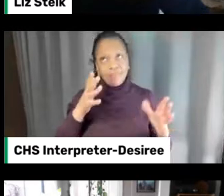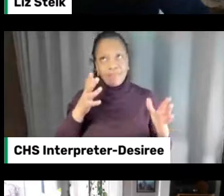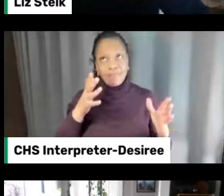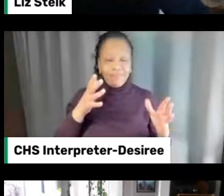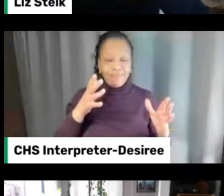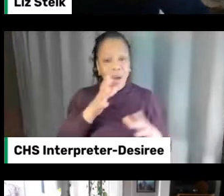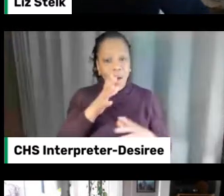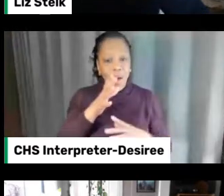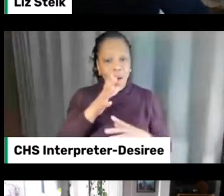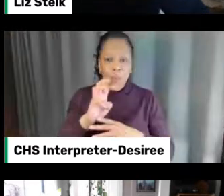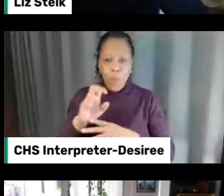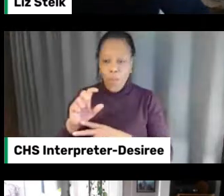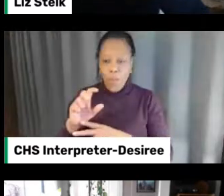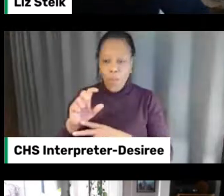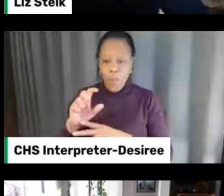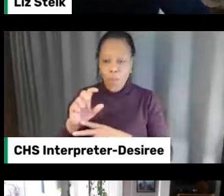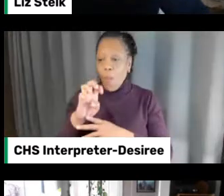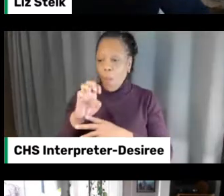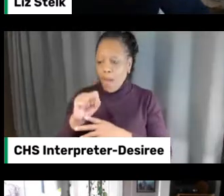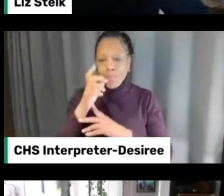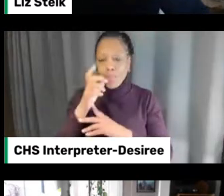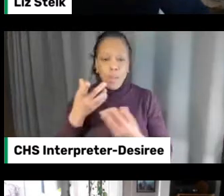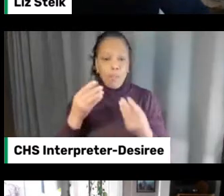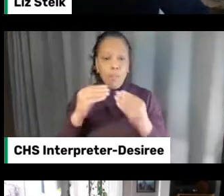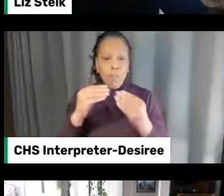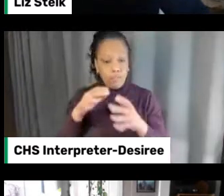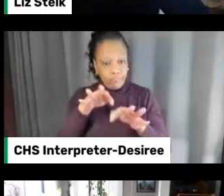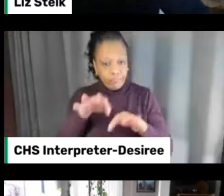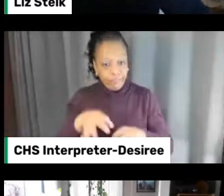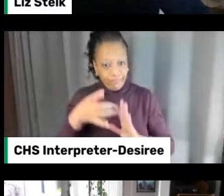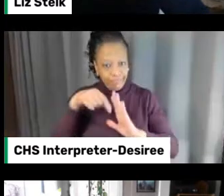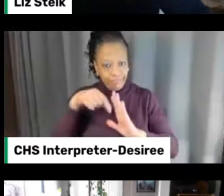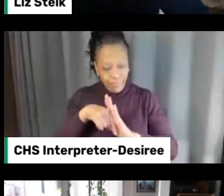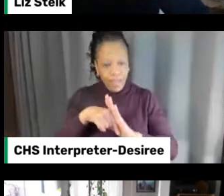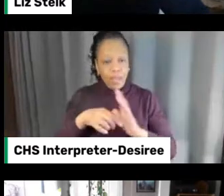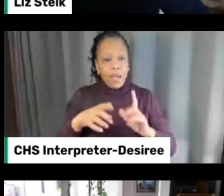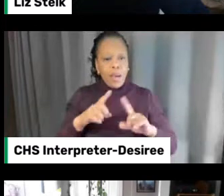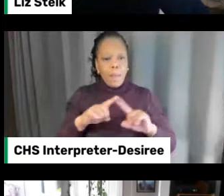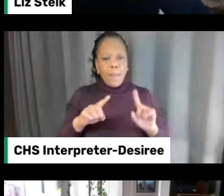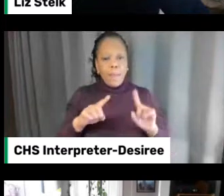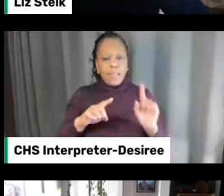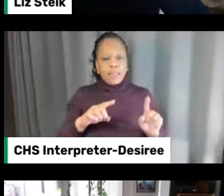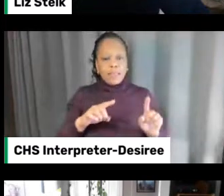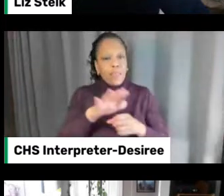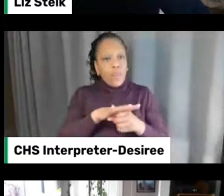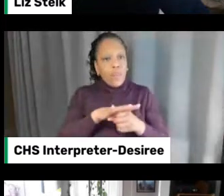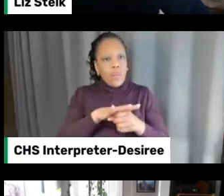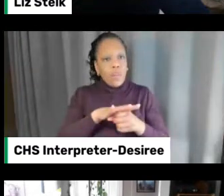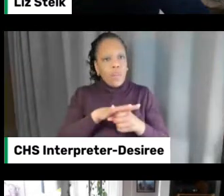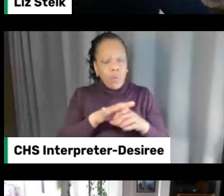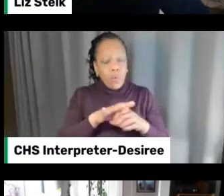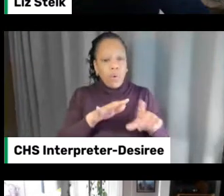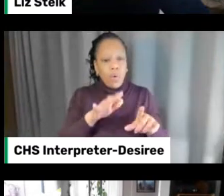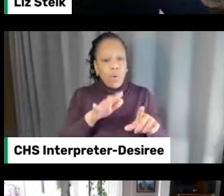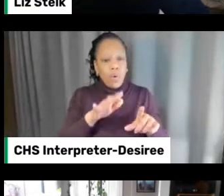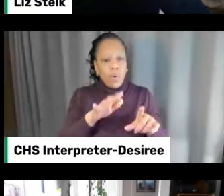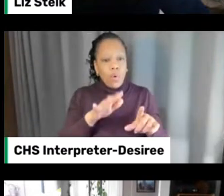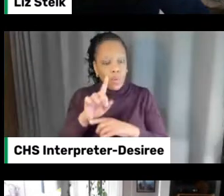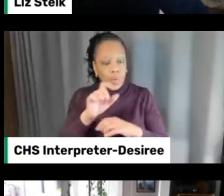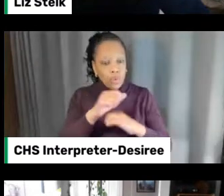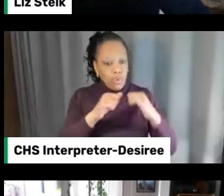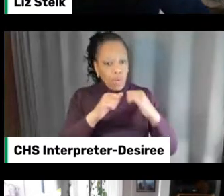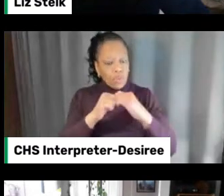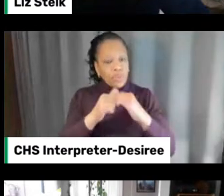Wes can talk more about this because I'm forgetting the name of the program, but local food infrastructure became a permanent part of